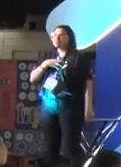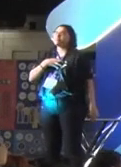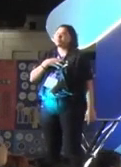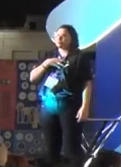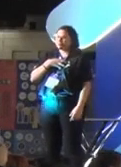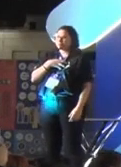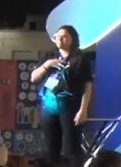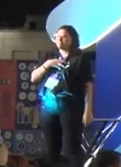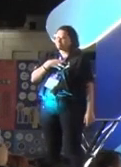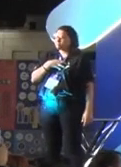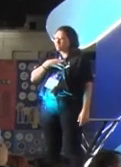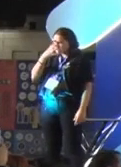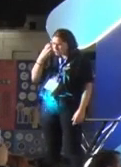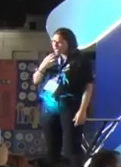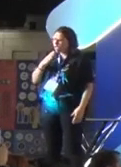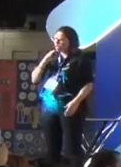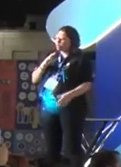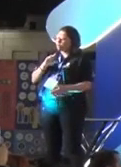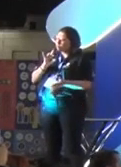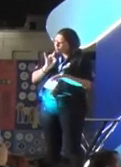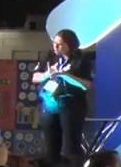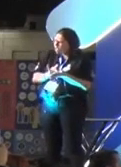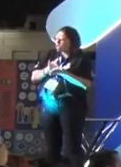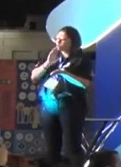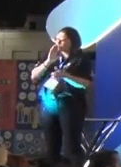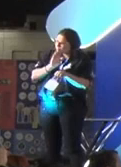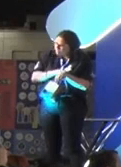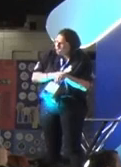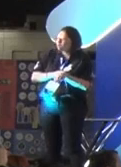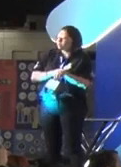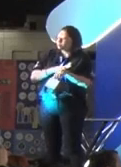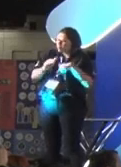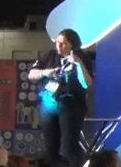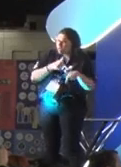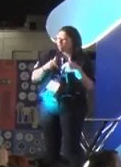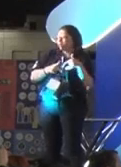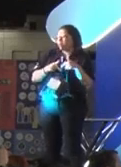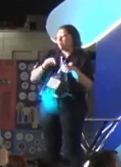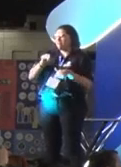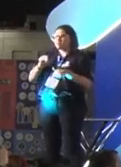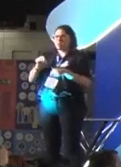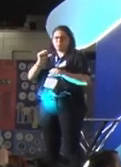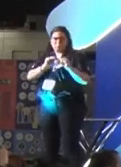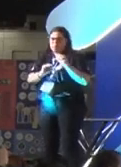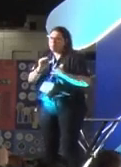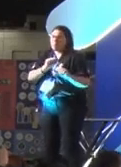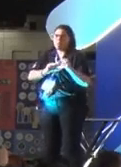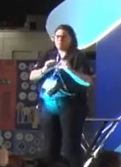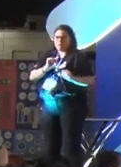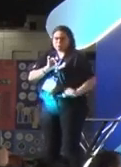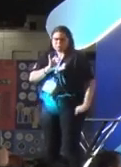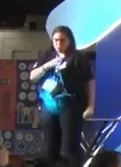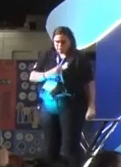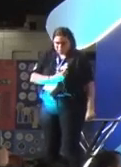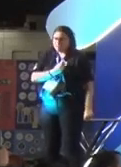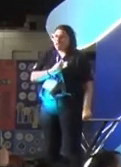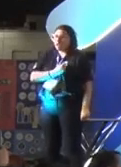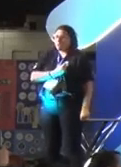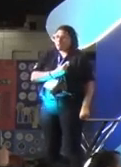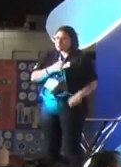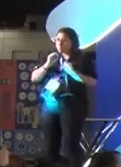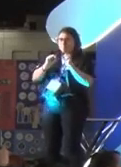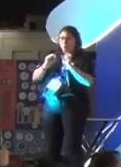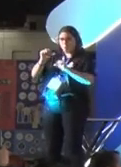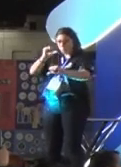seriously, act on it, because you will not only change your life, but you may change the lives of